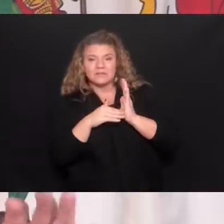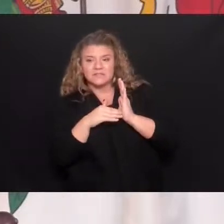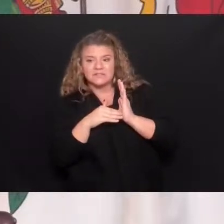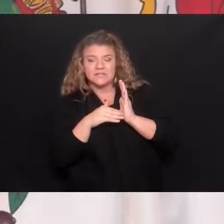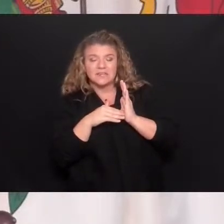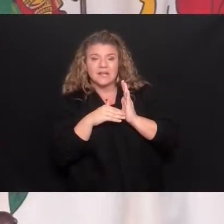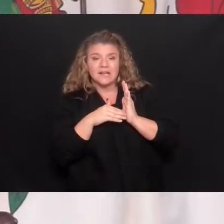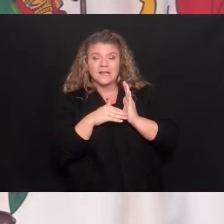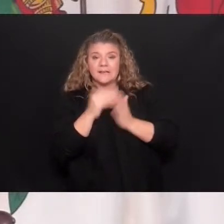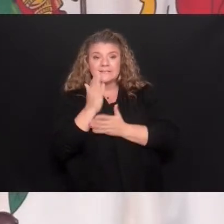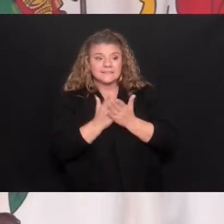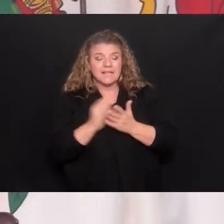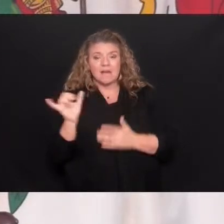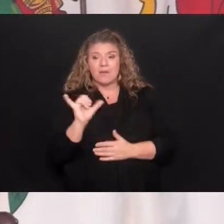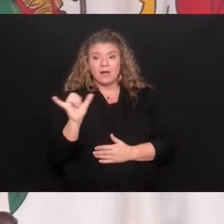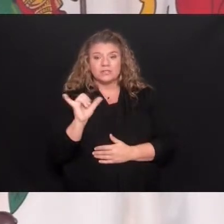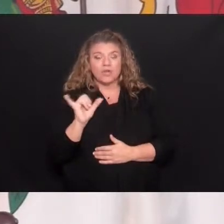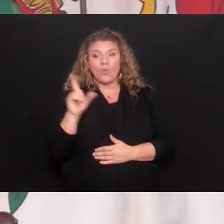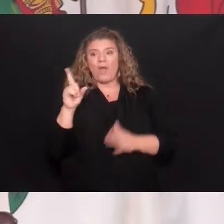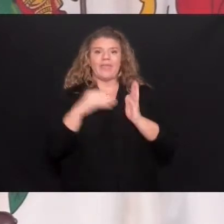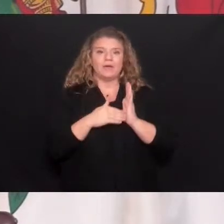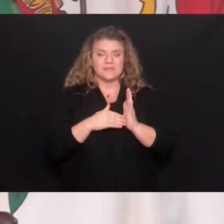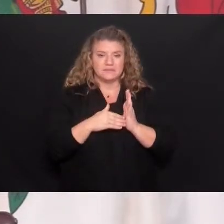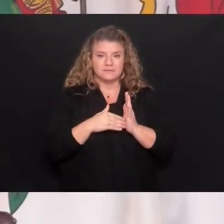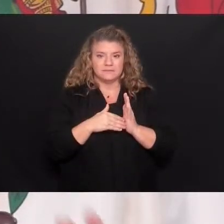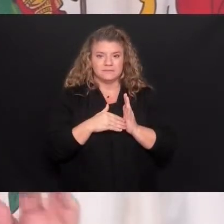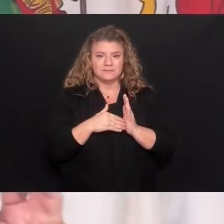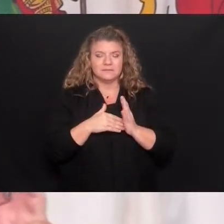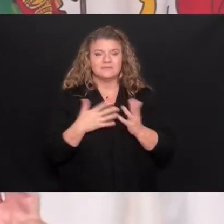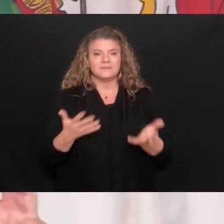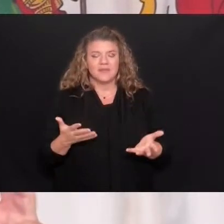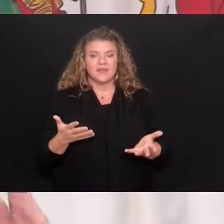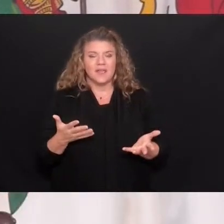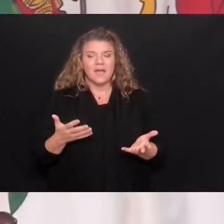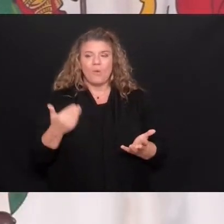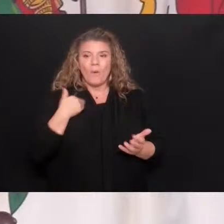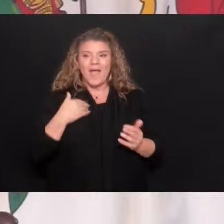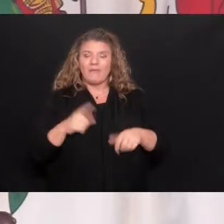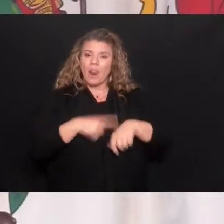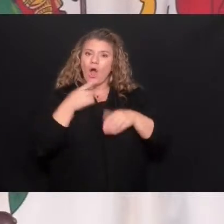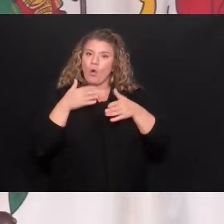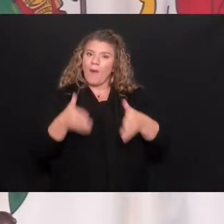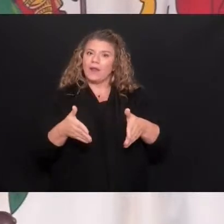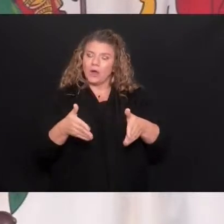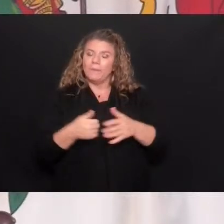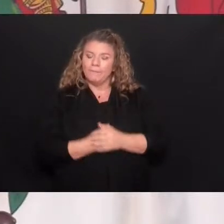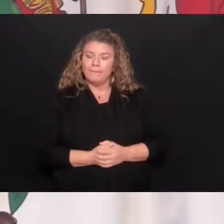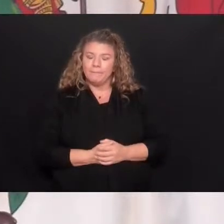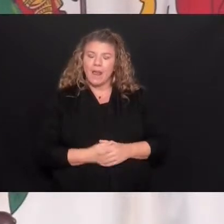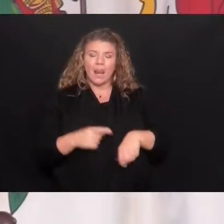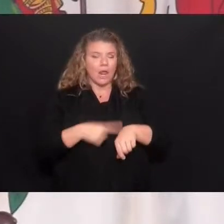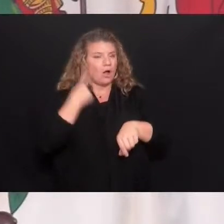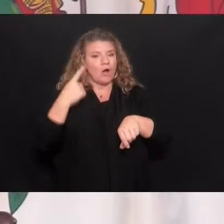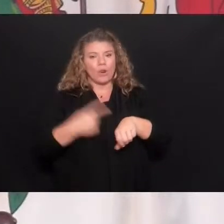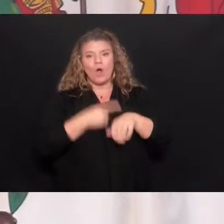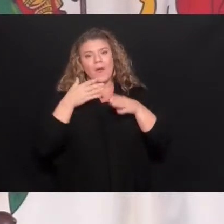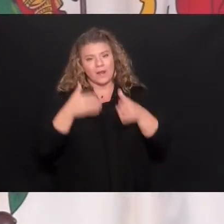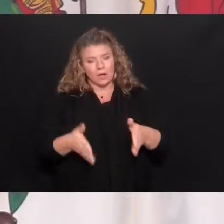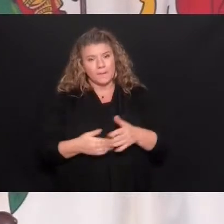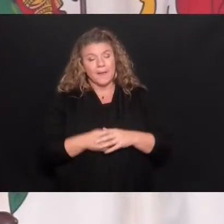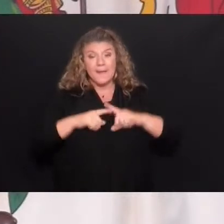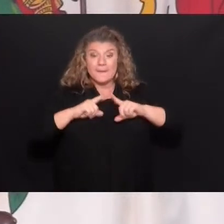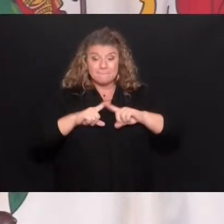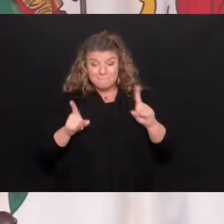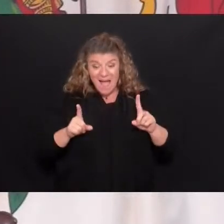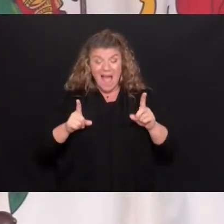There's been days also that you're getting 1,000. We've got a long way to go, a long way to go. But as